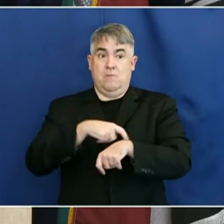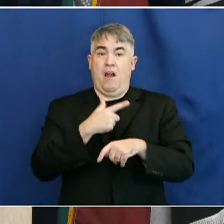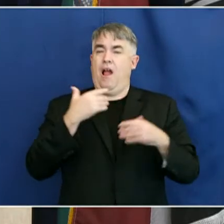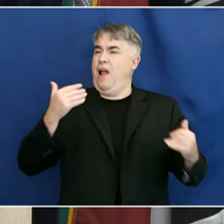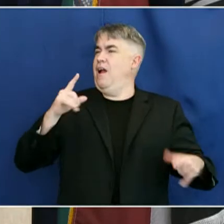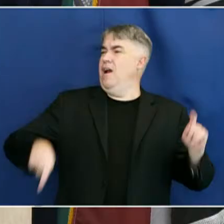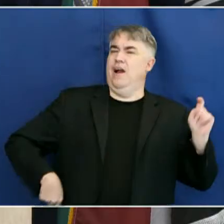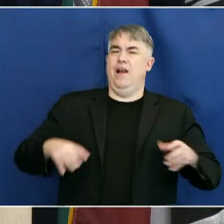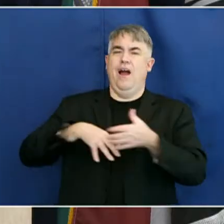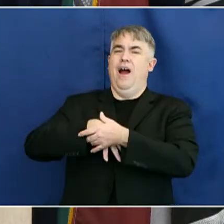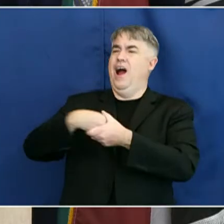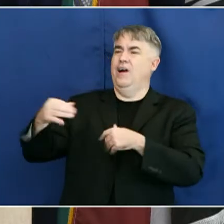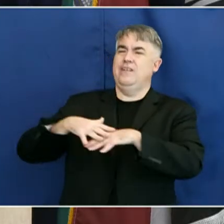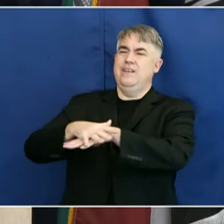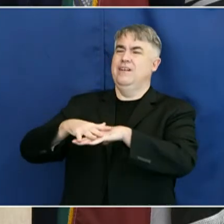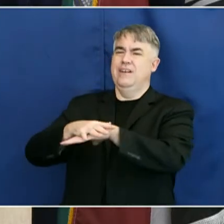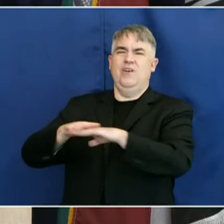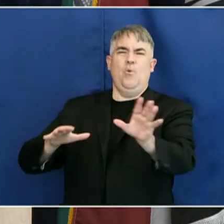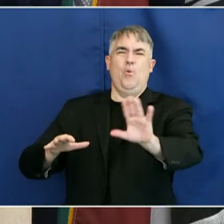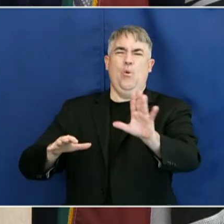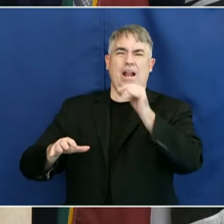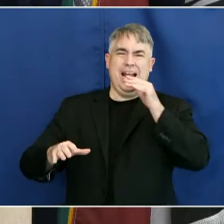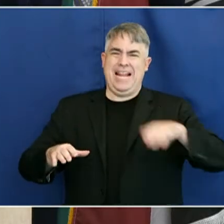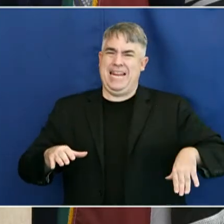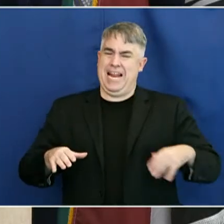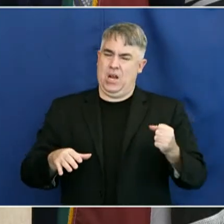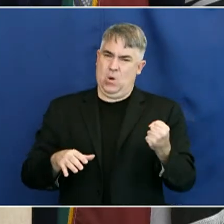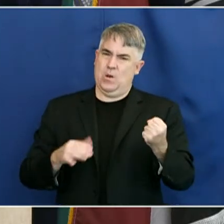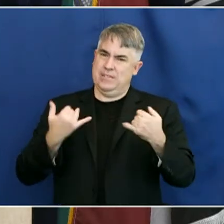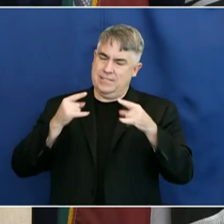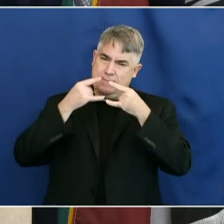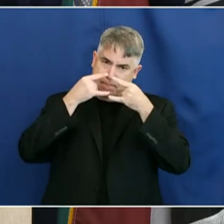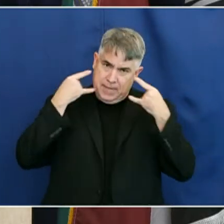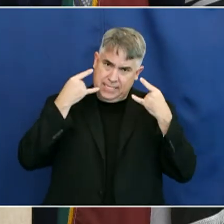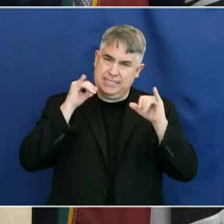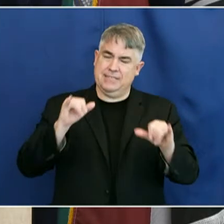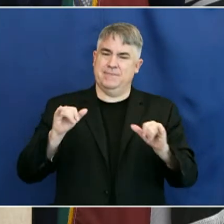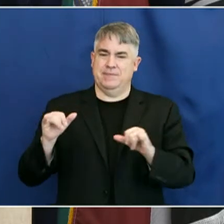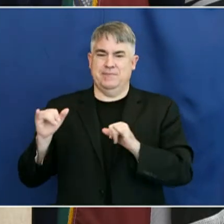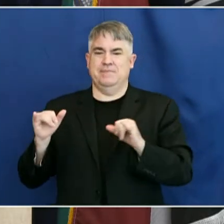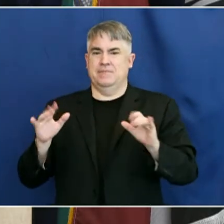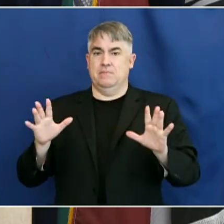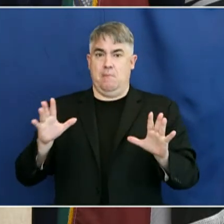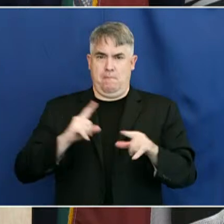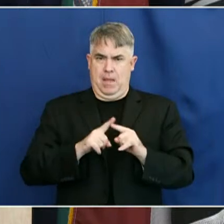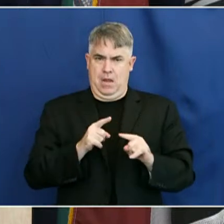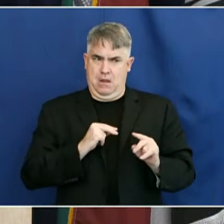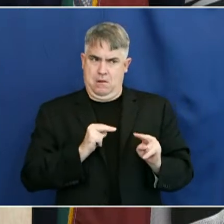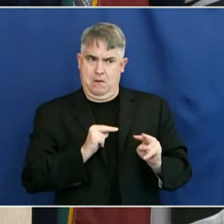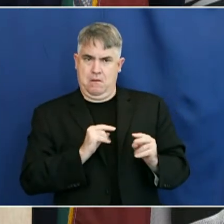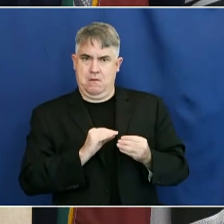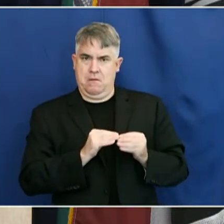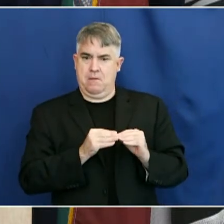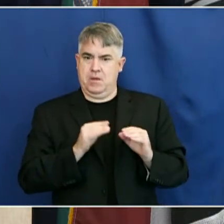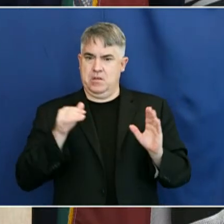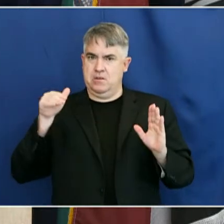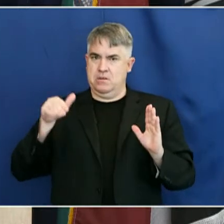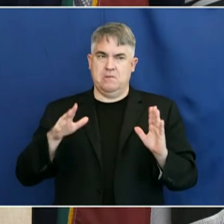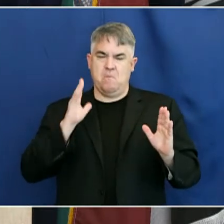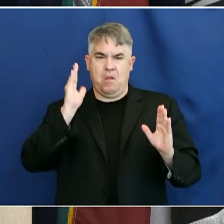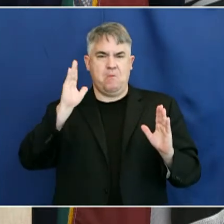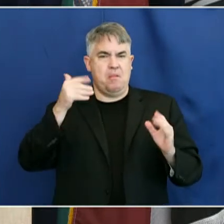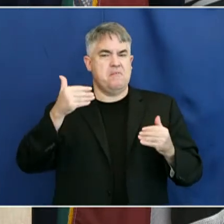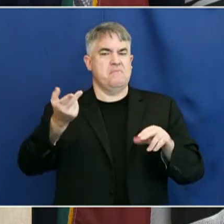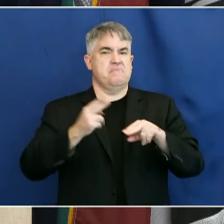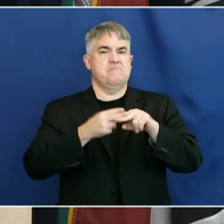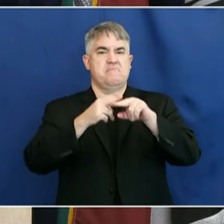members, and all of the normal type things we do. But we do think, again, this is progress. If you remember